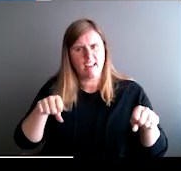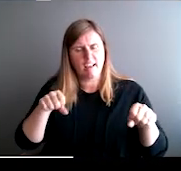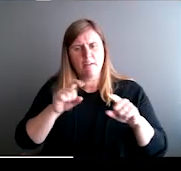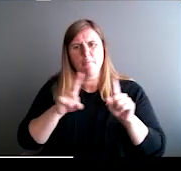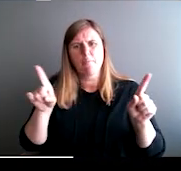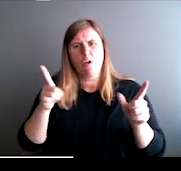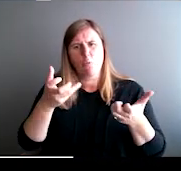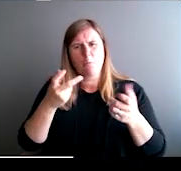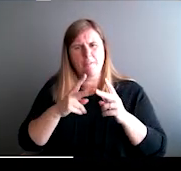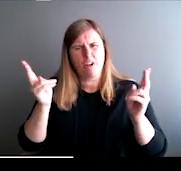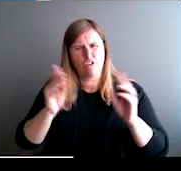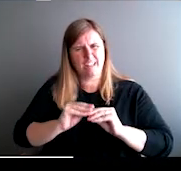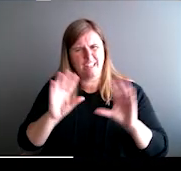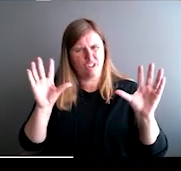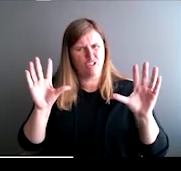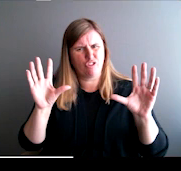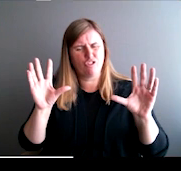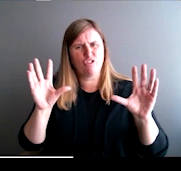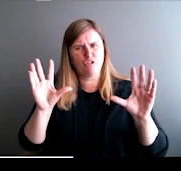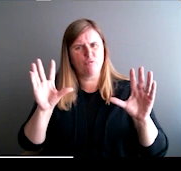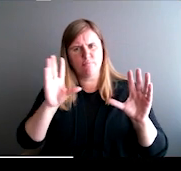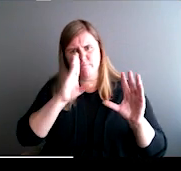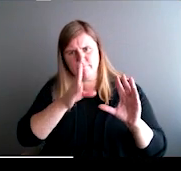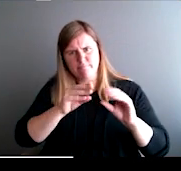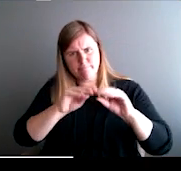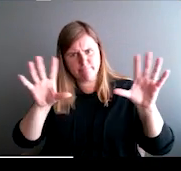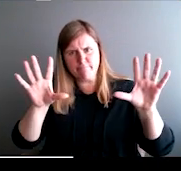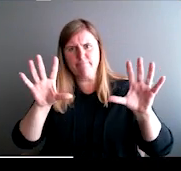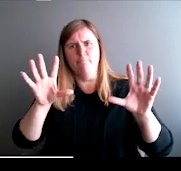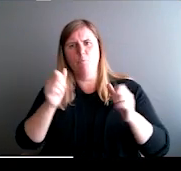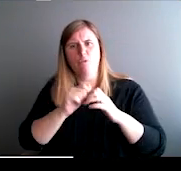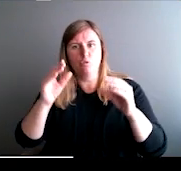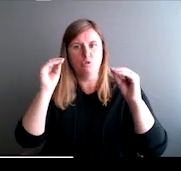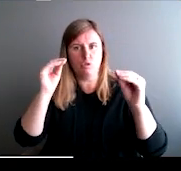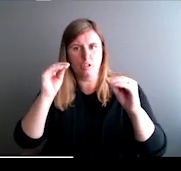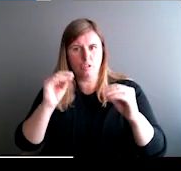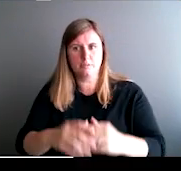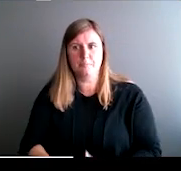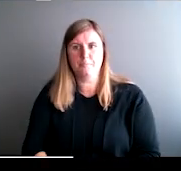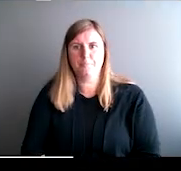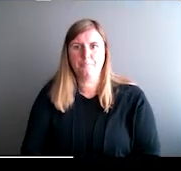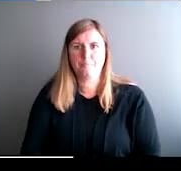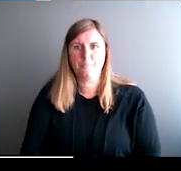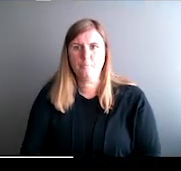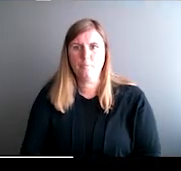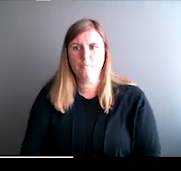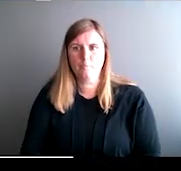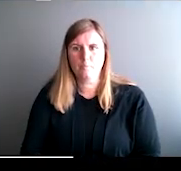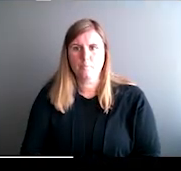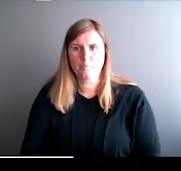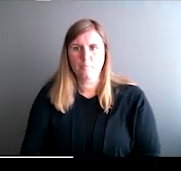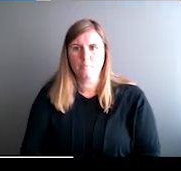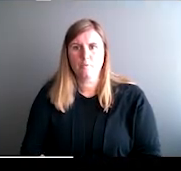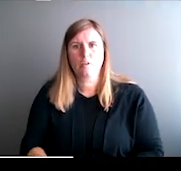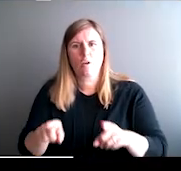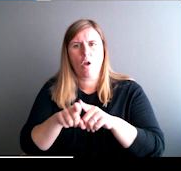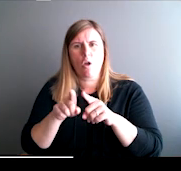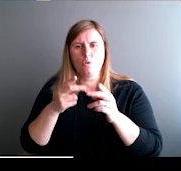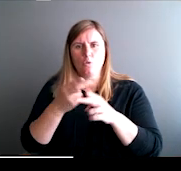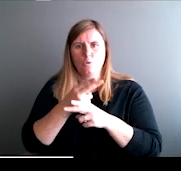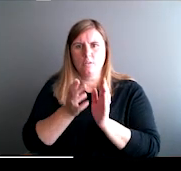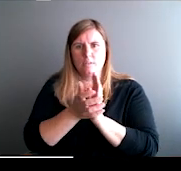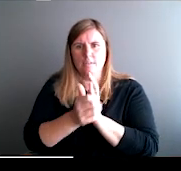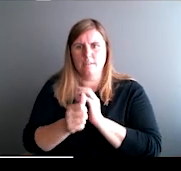you want to be very clear, you want to be explicit in your instruction. You also need to use a skills sequence, which